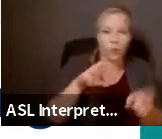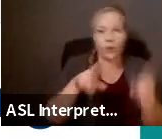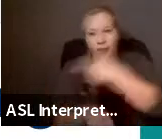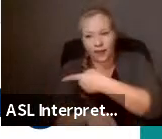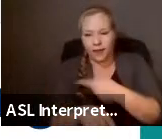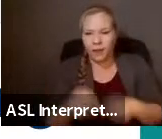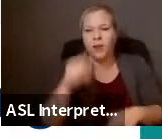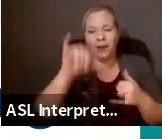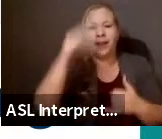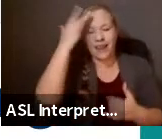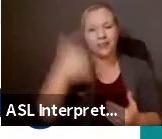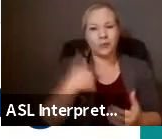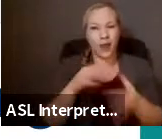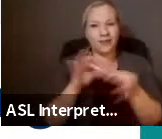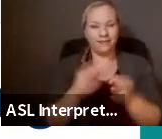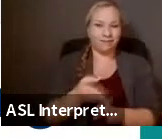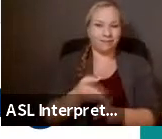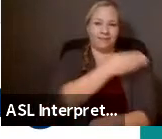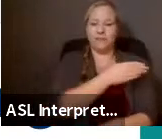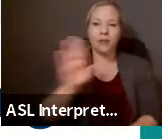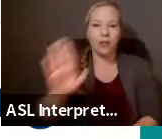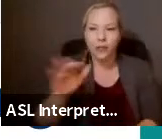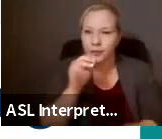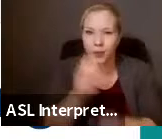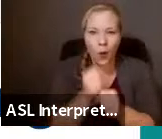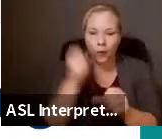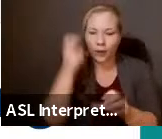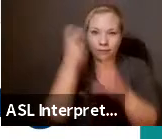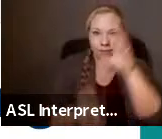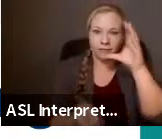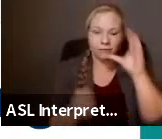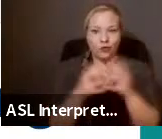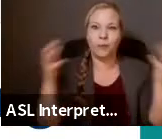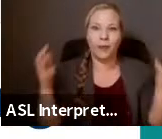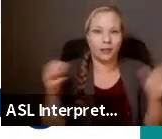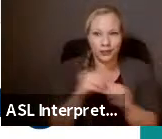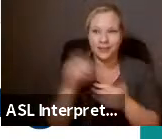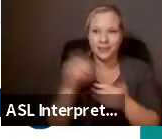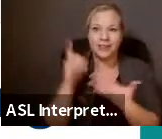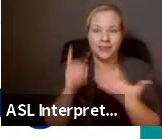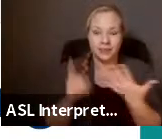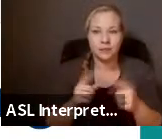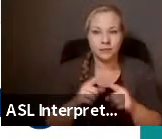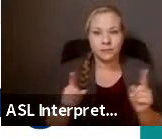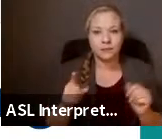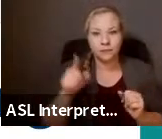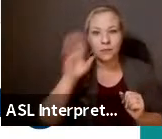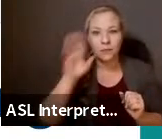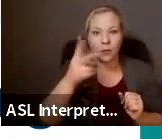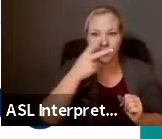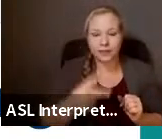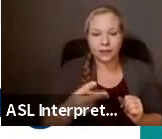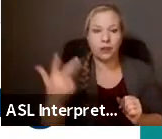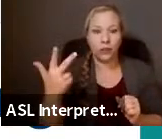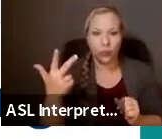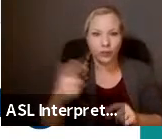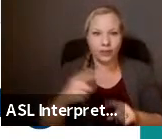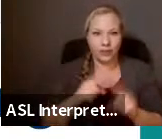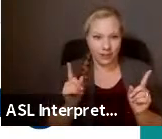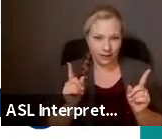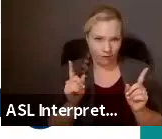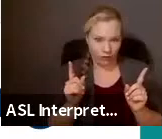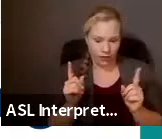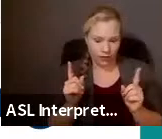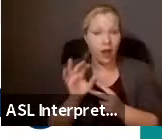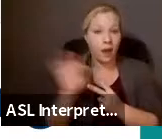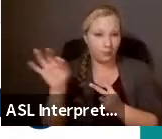details here, folks. There's, but at the same time, you know, so we're going to show you 3 different interchange